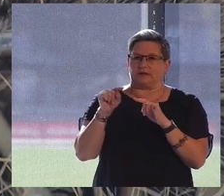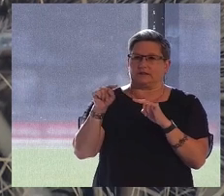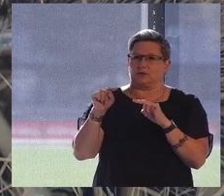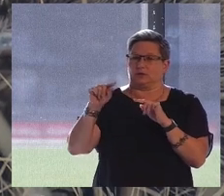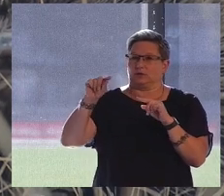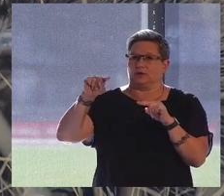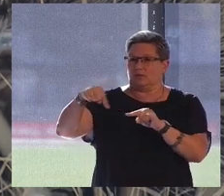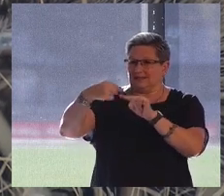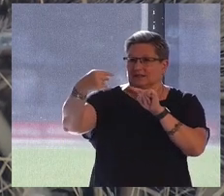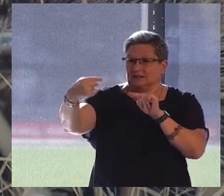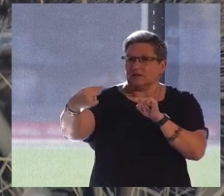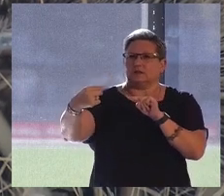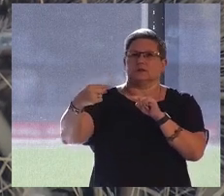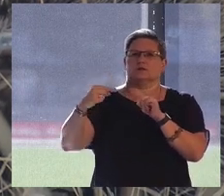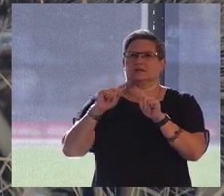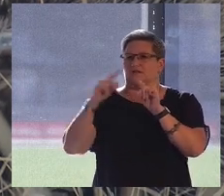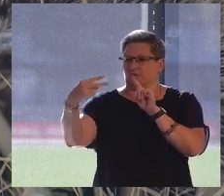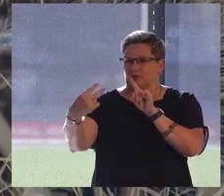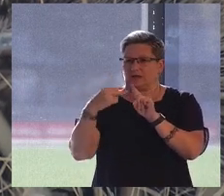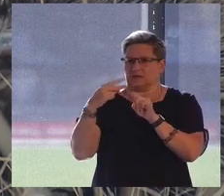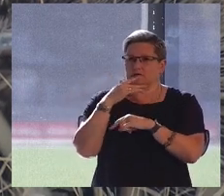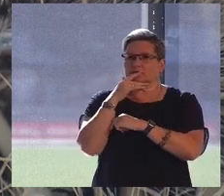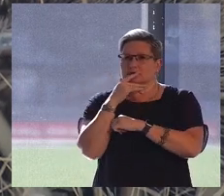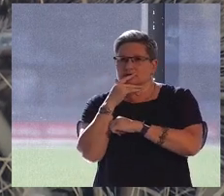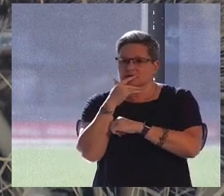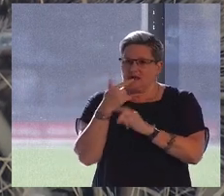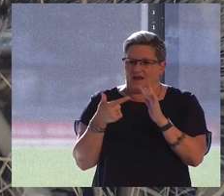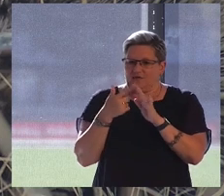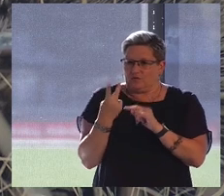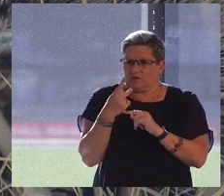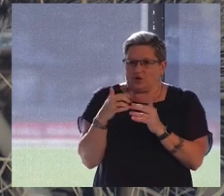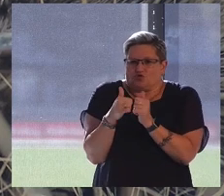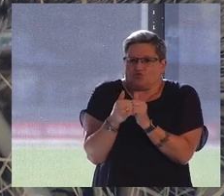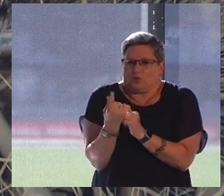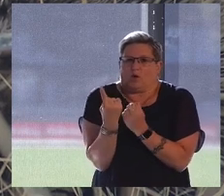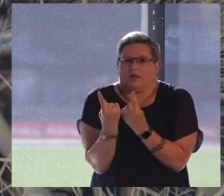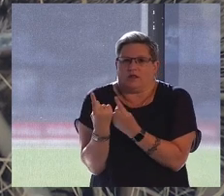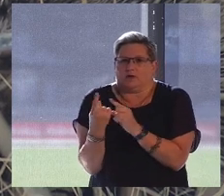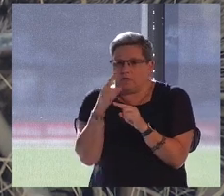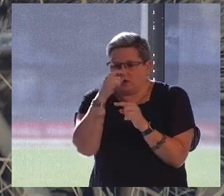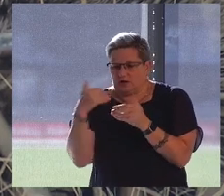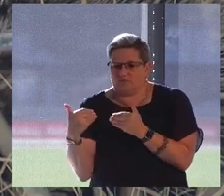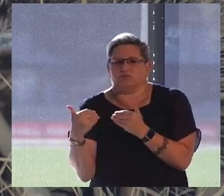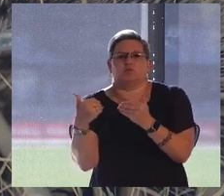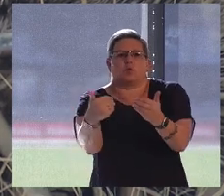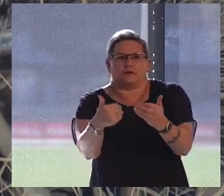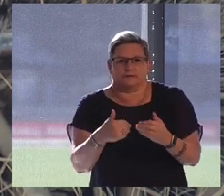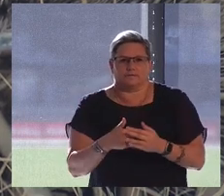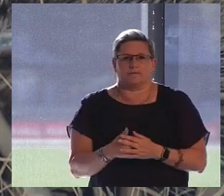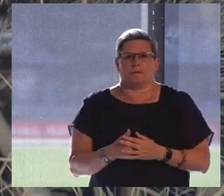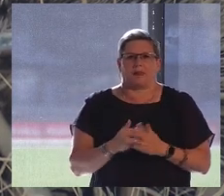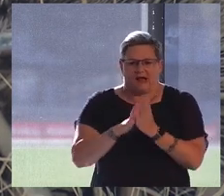divide that if you could find some common ground, you would make more progress. And think about a plan for how you might